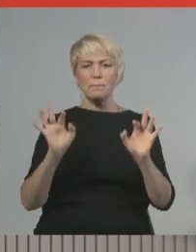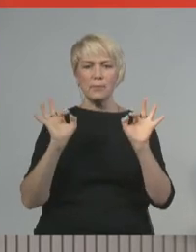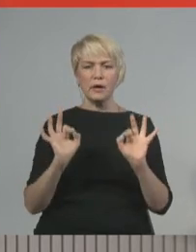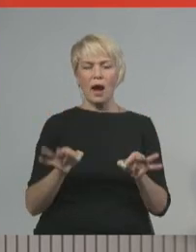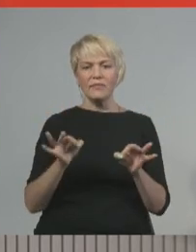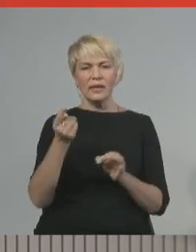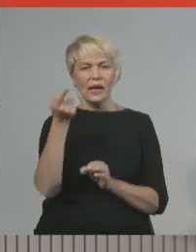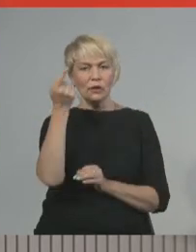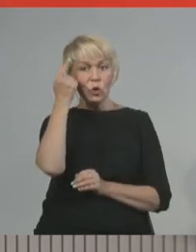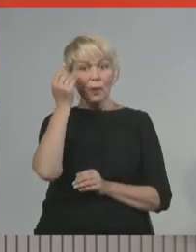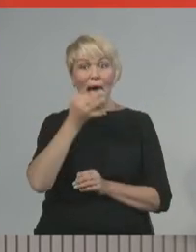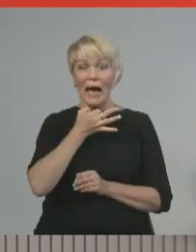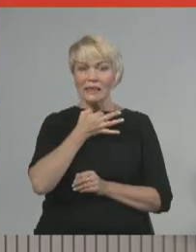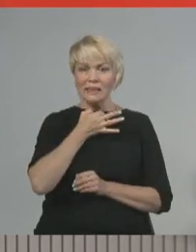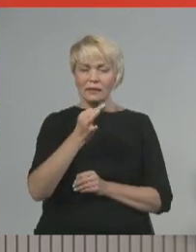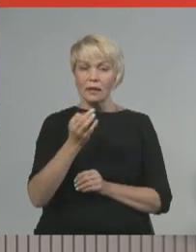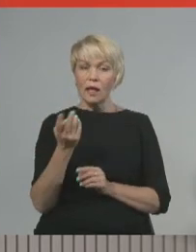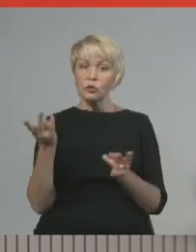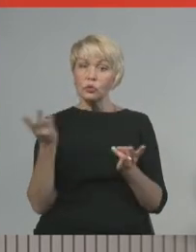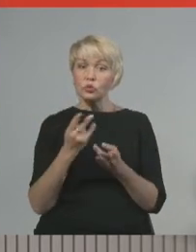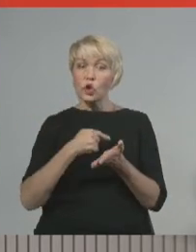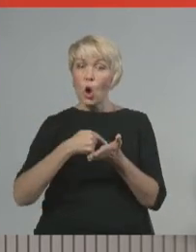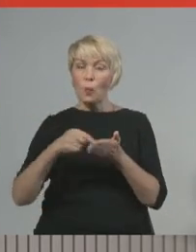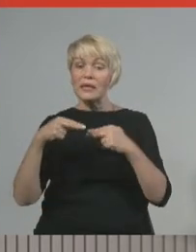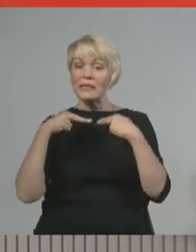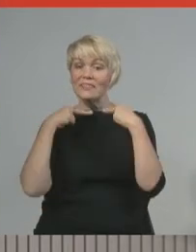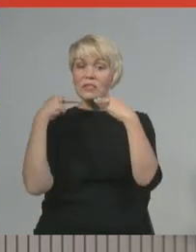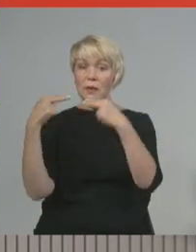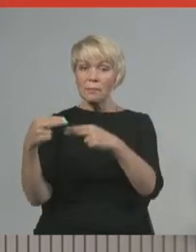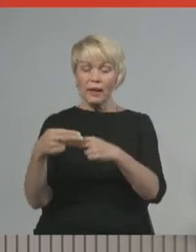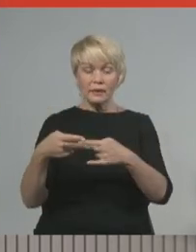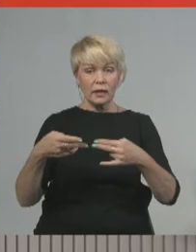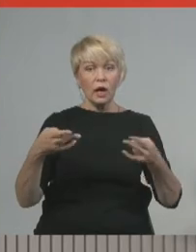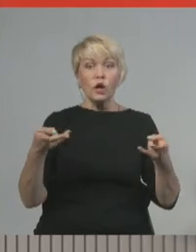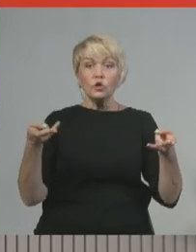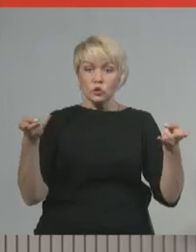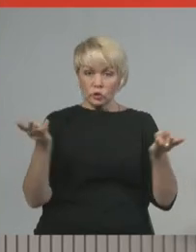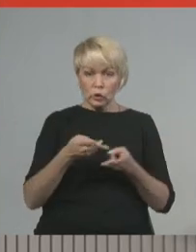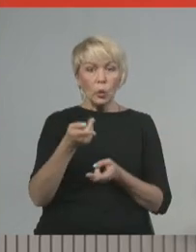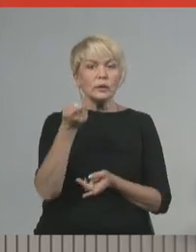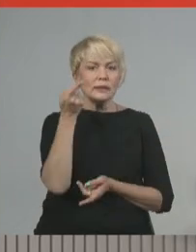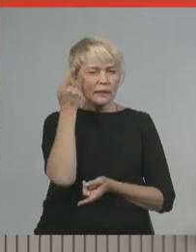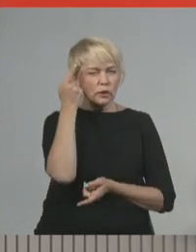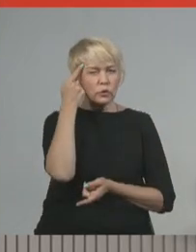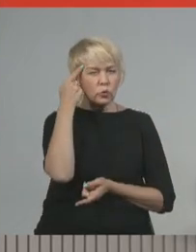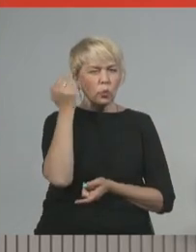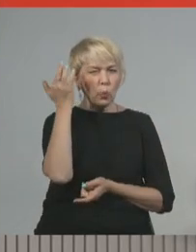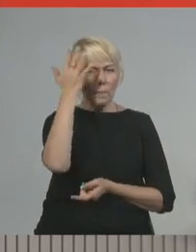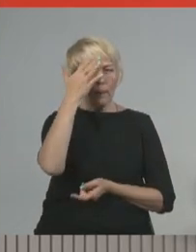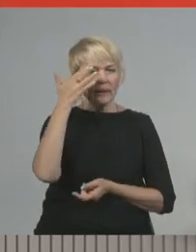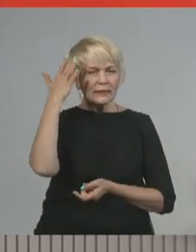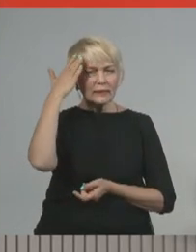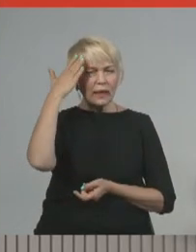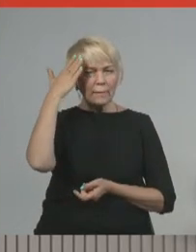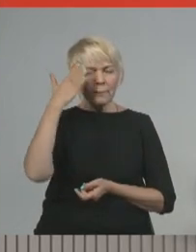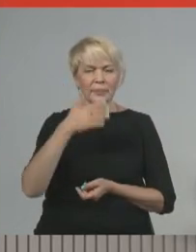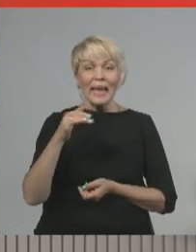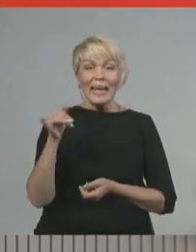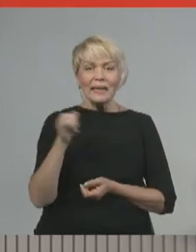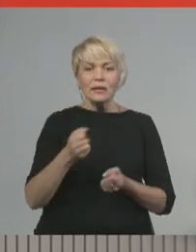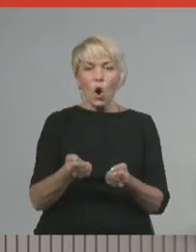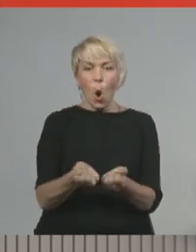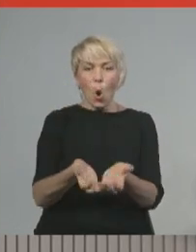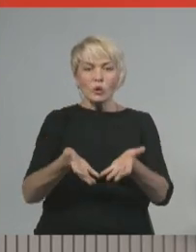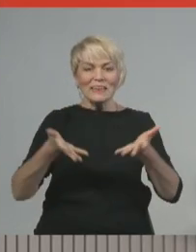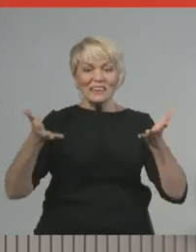right but to say to tell people what they are to pay attention to and to